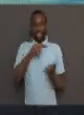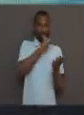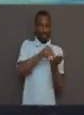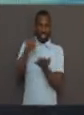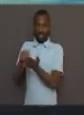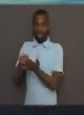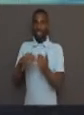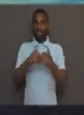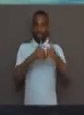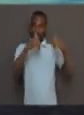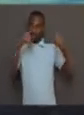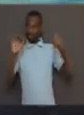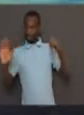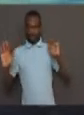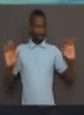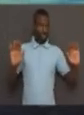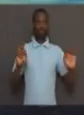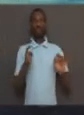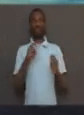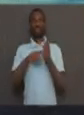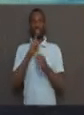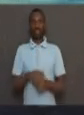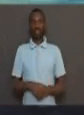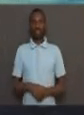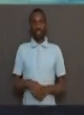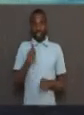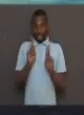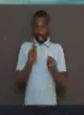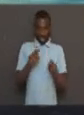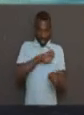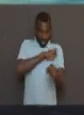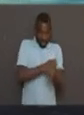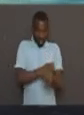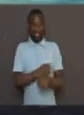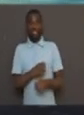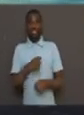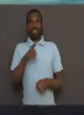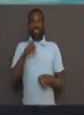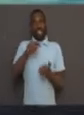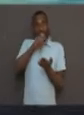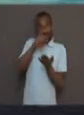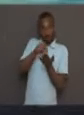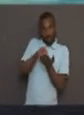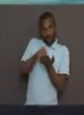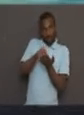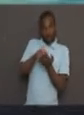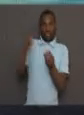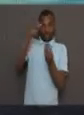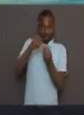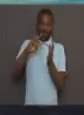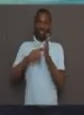daughter nuclei flying apart and the kinetic energy of